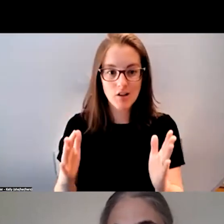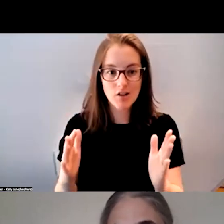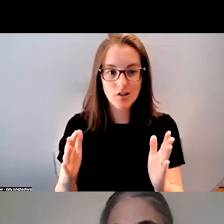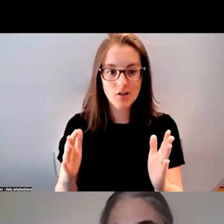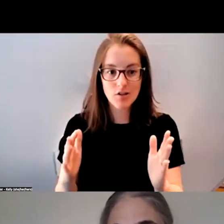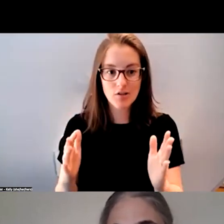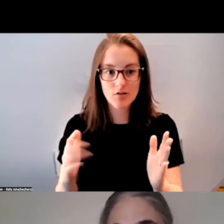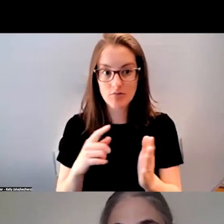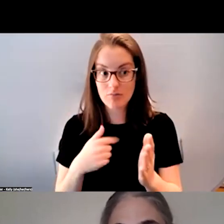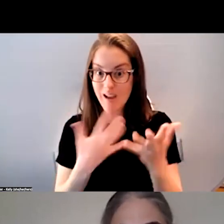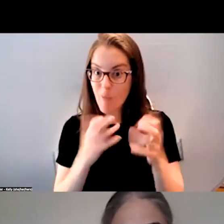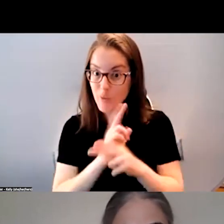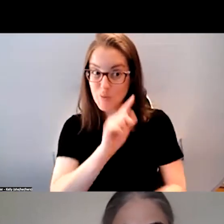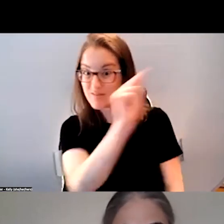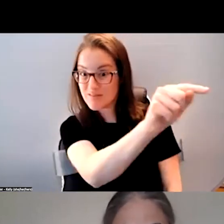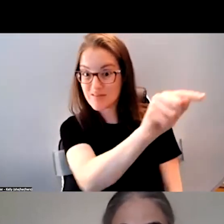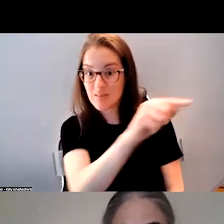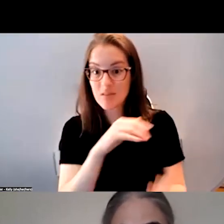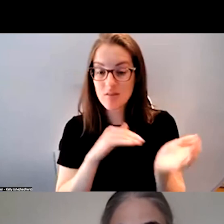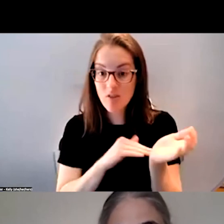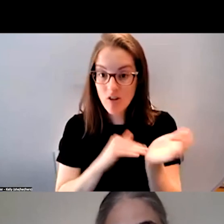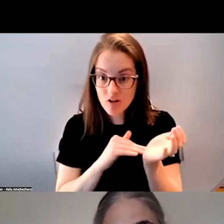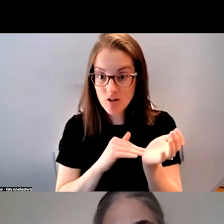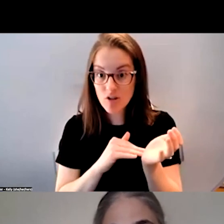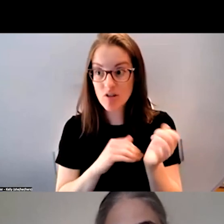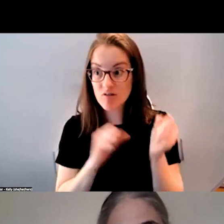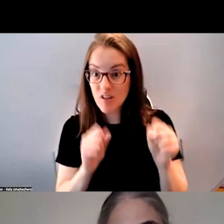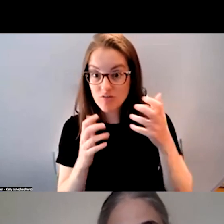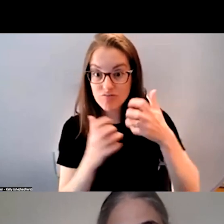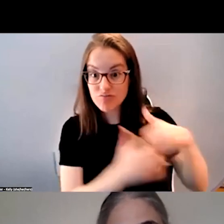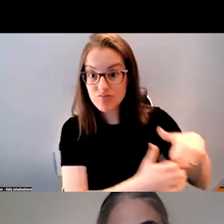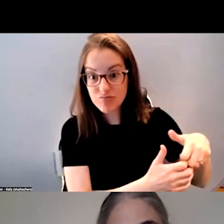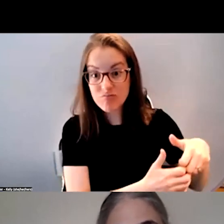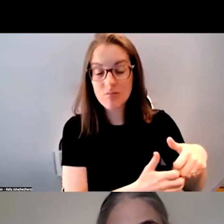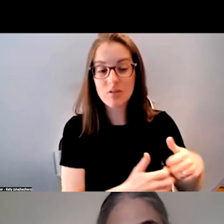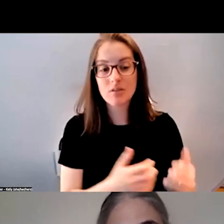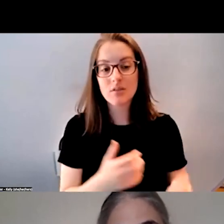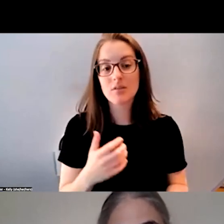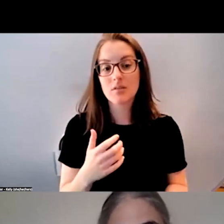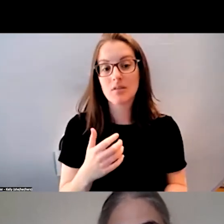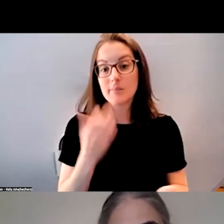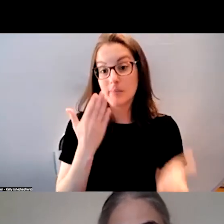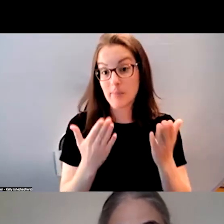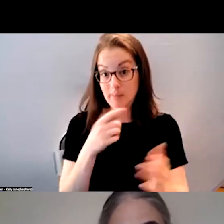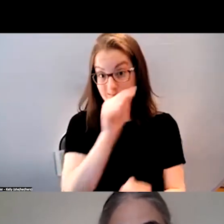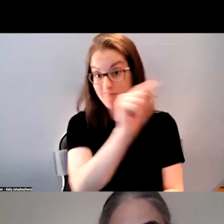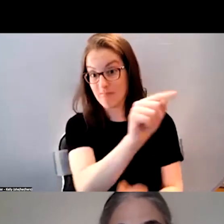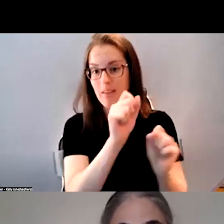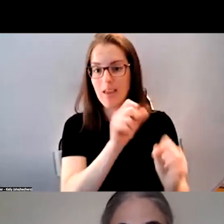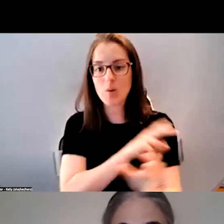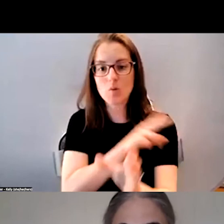that you're interested in is able to either participate in the network temporarily or just for you,